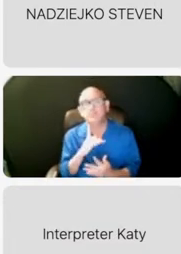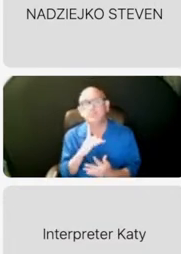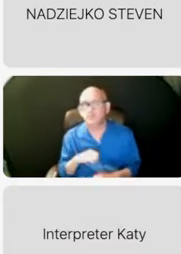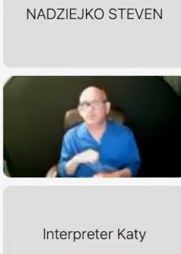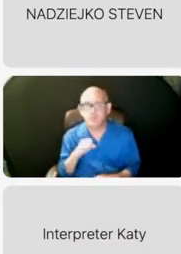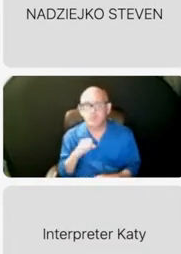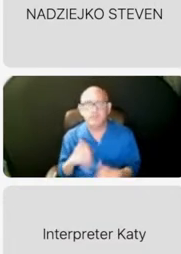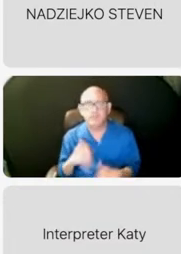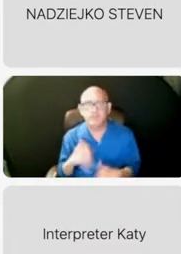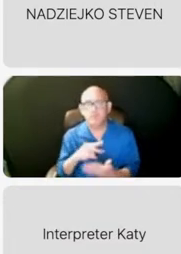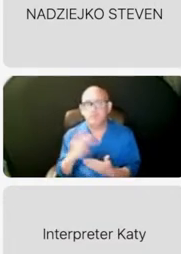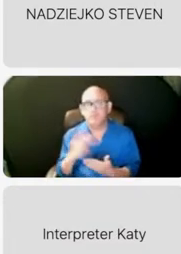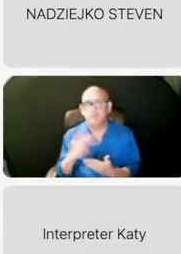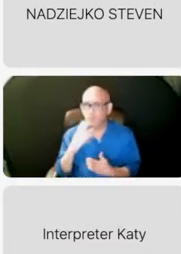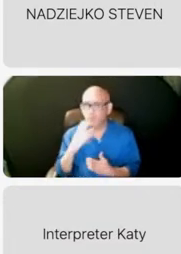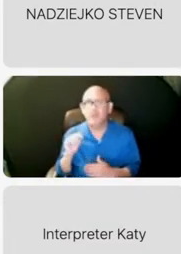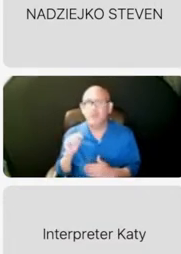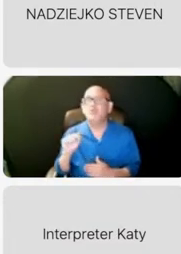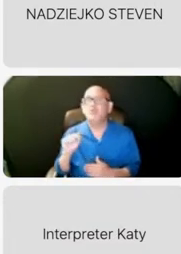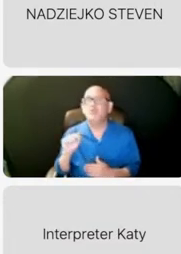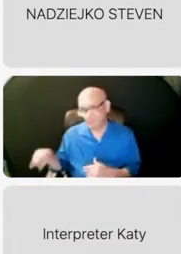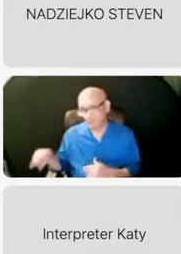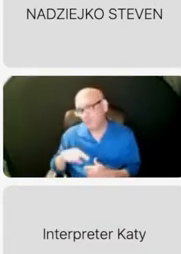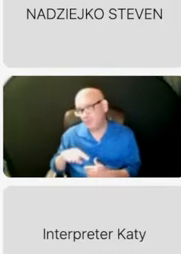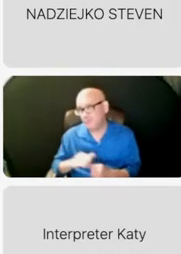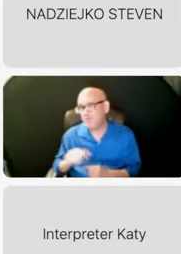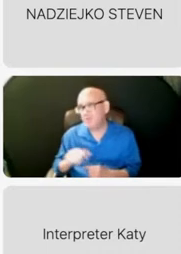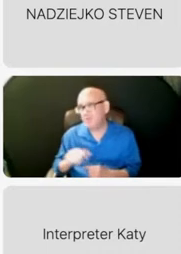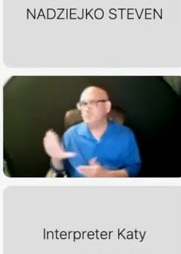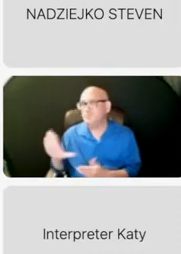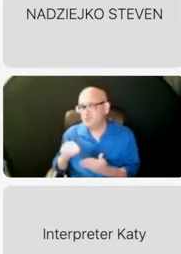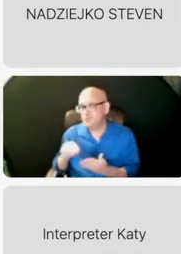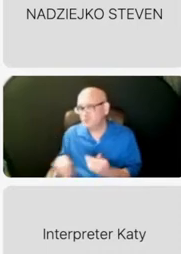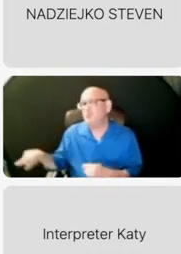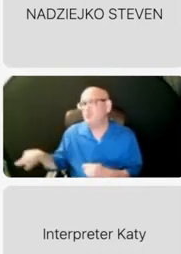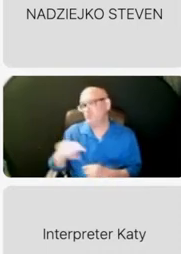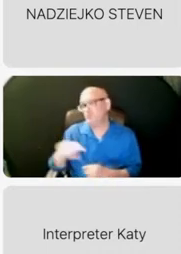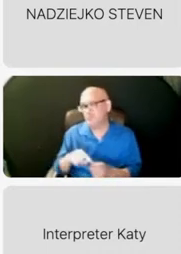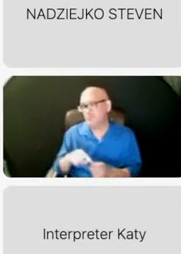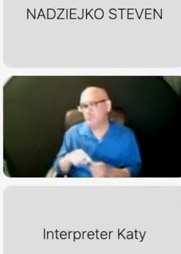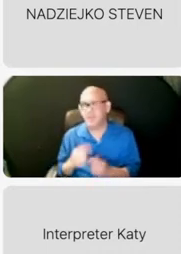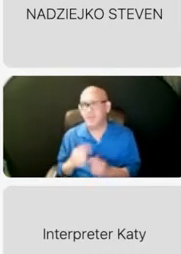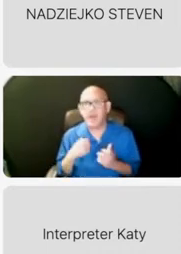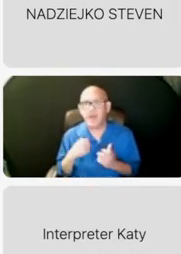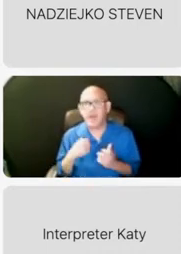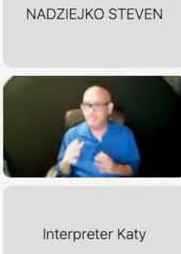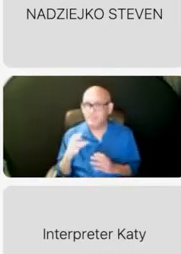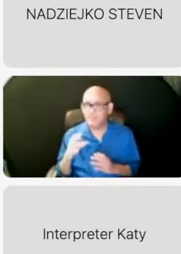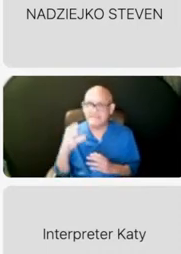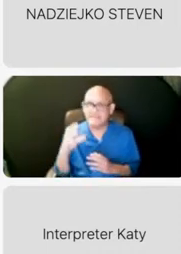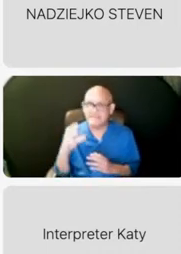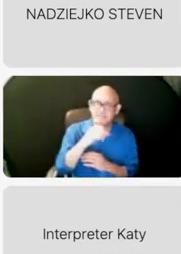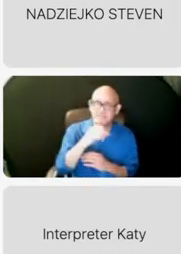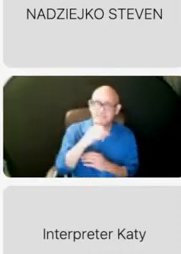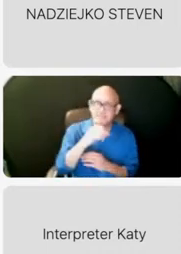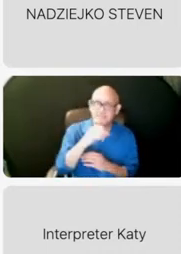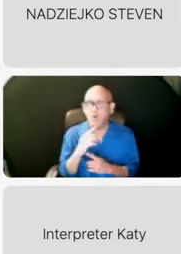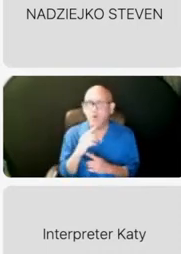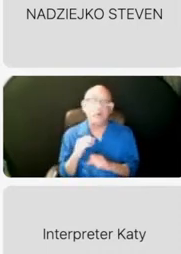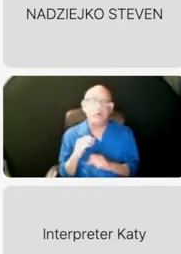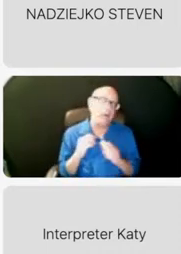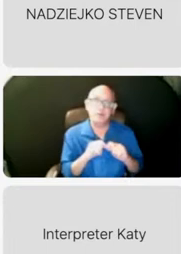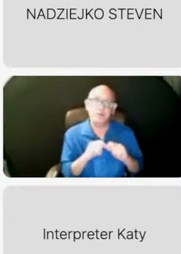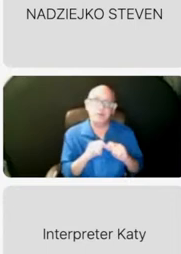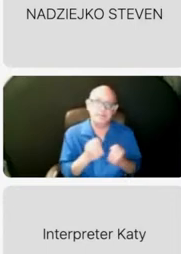students like you and i don't want to miss uh i don't want to miss out and say your other team your counterparts